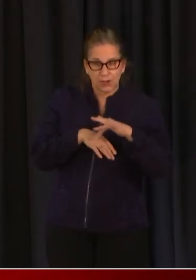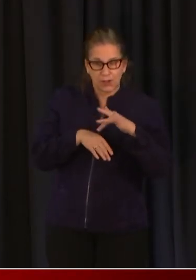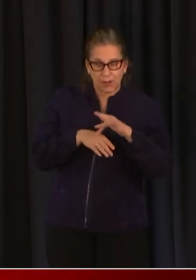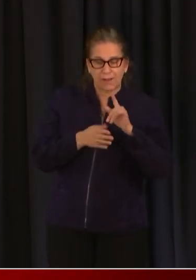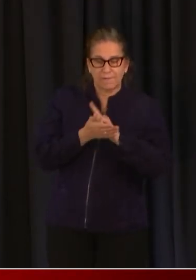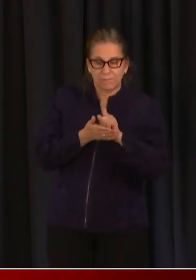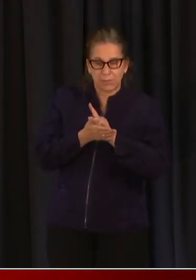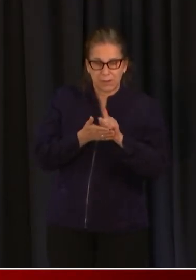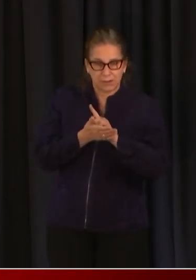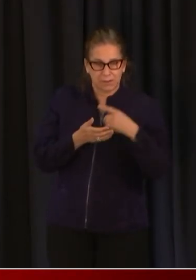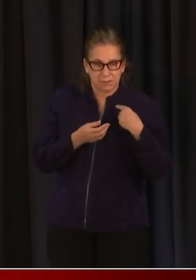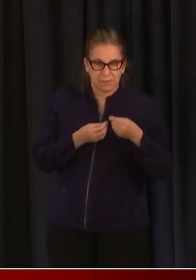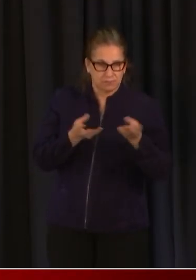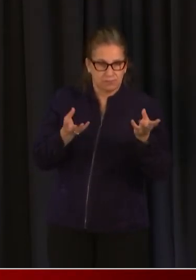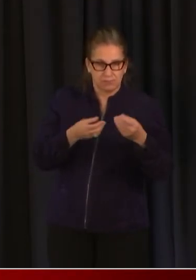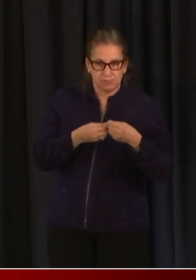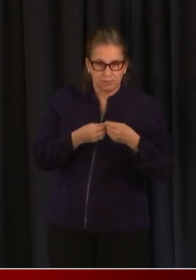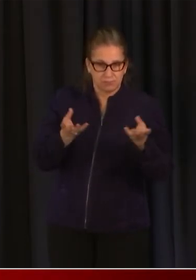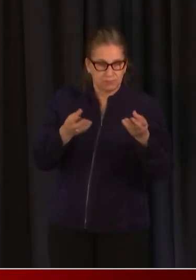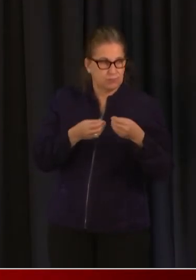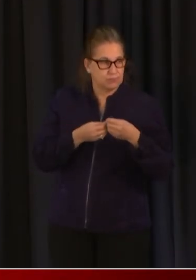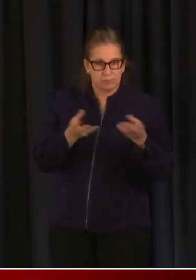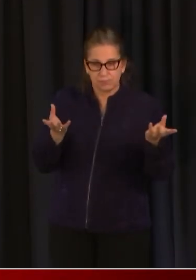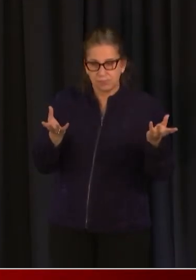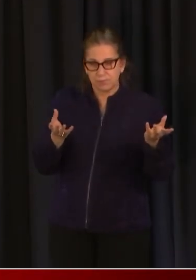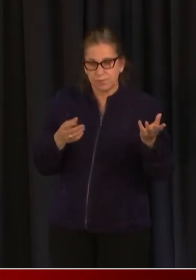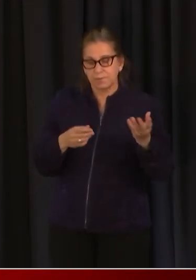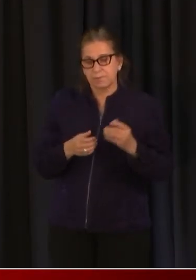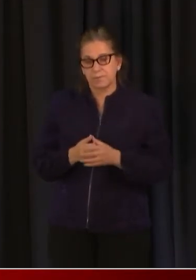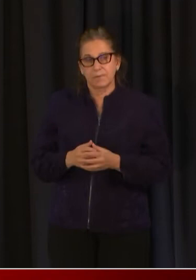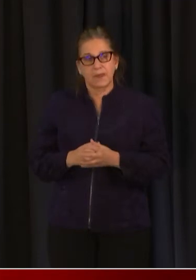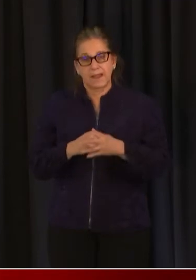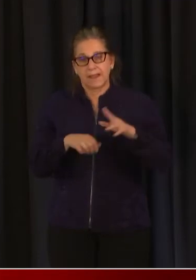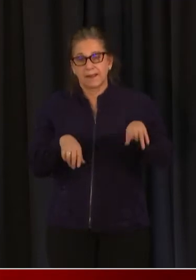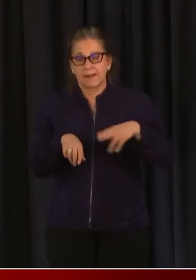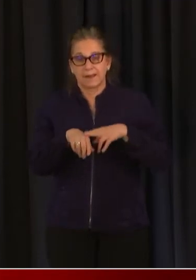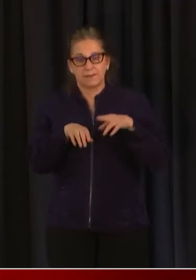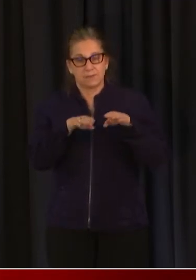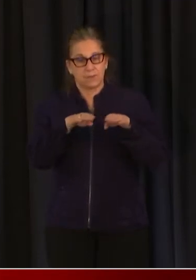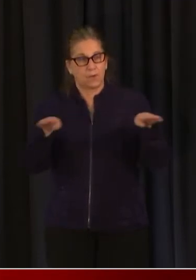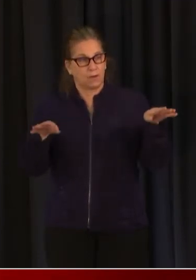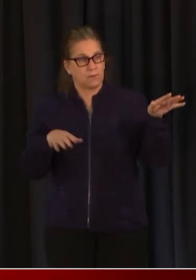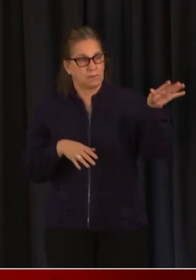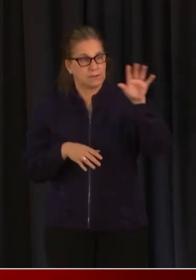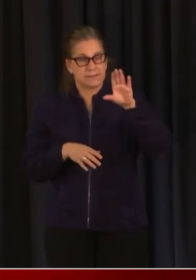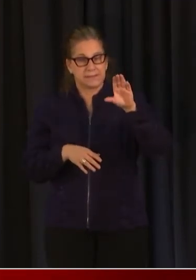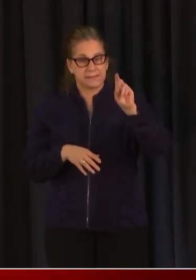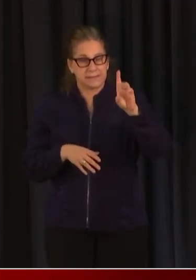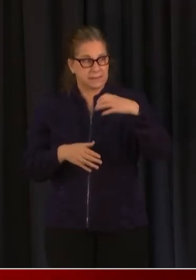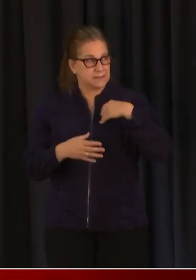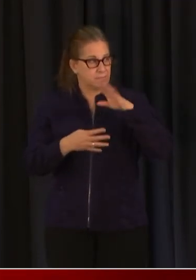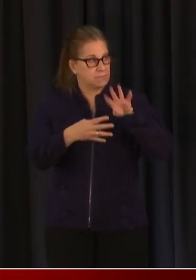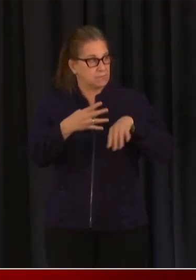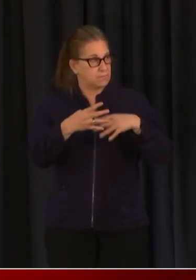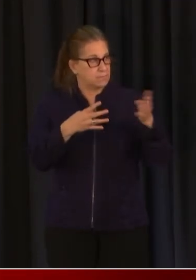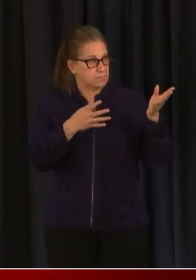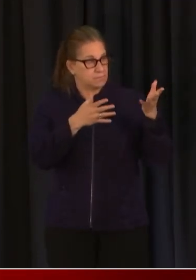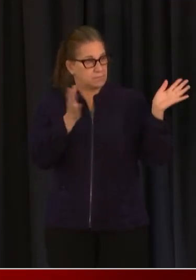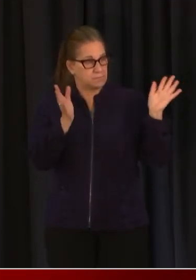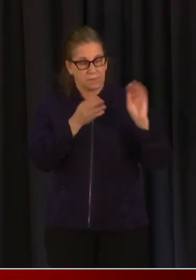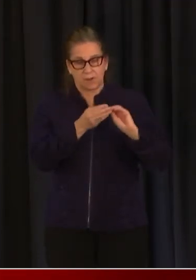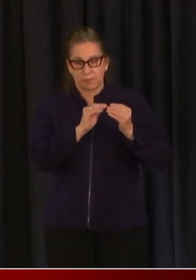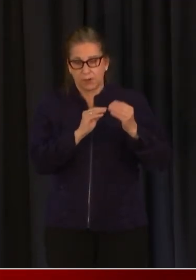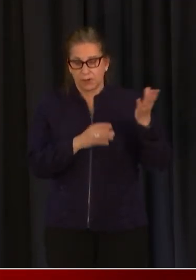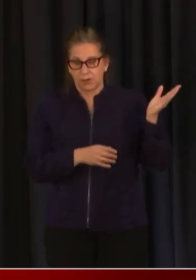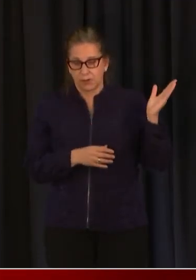That is not different from the national picture, and the CDC has shown these charts as well, that decreases in